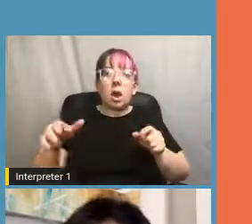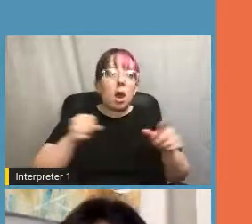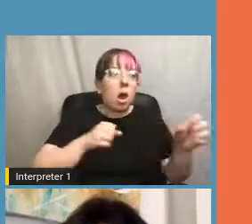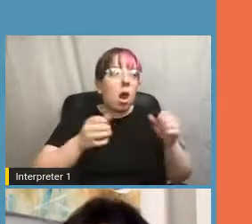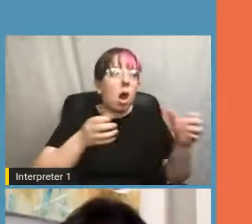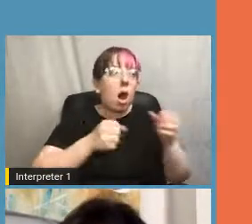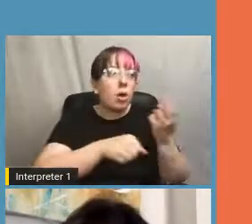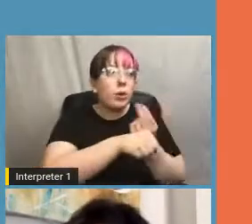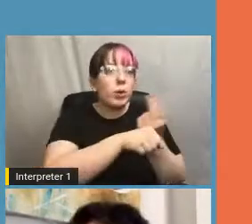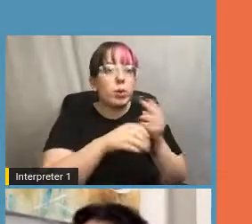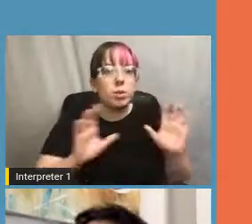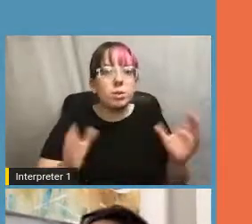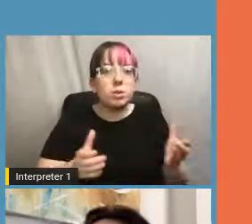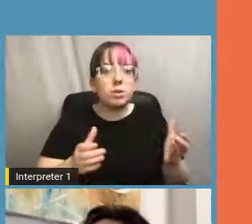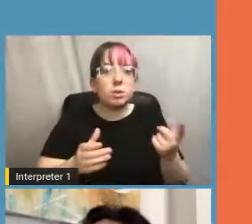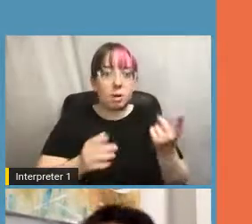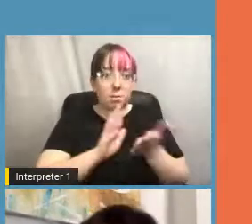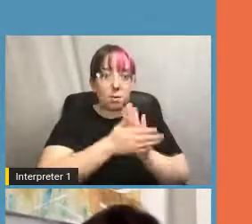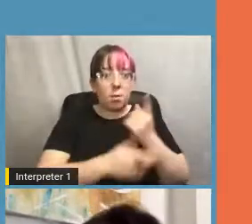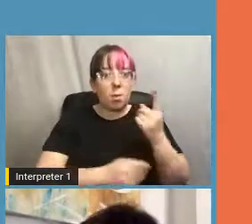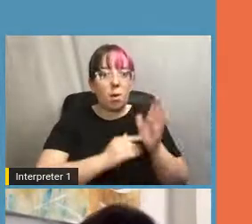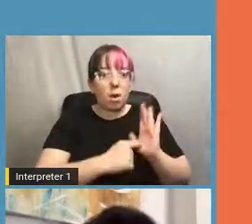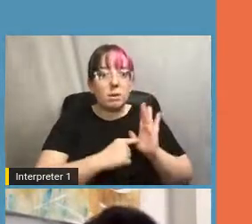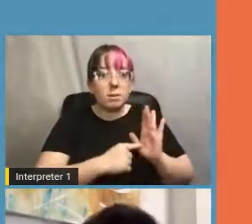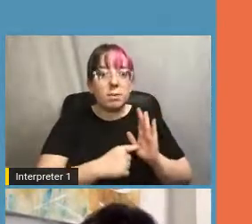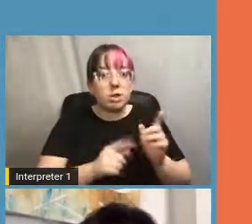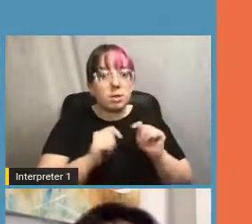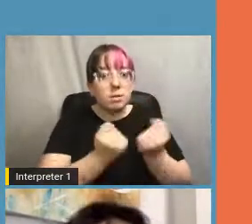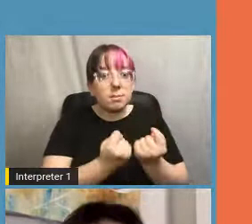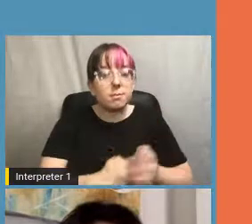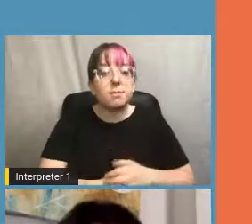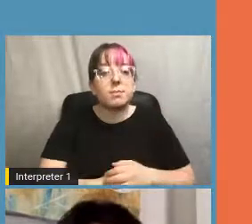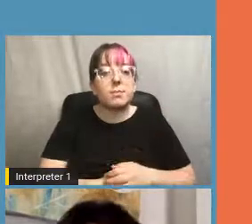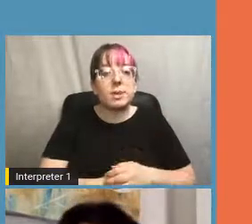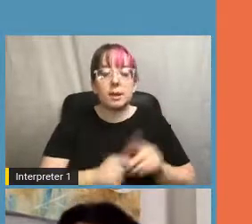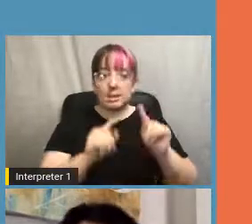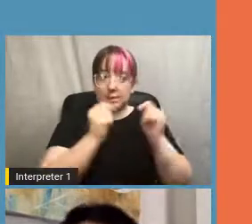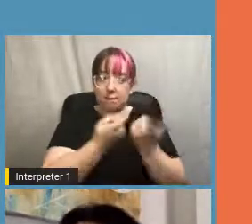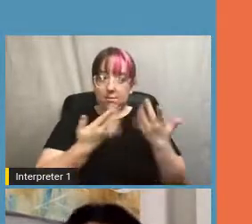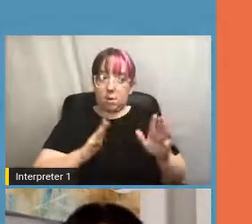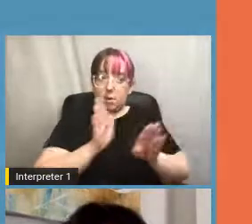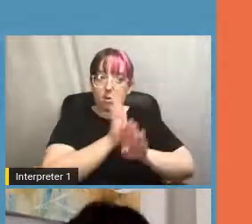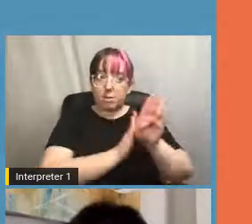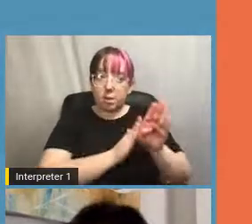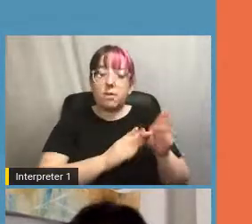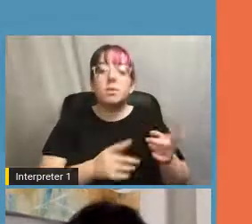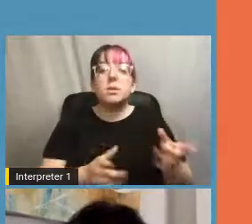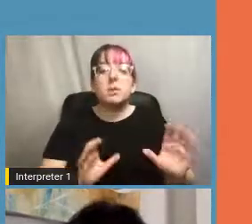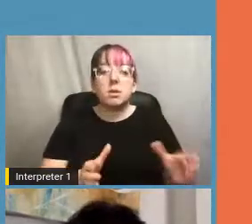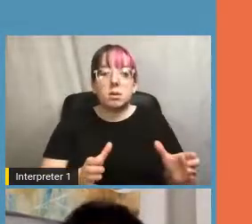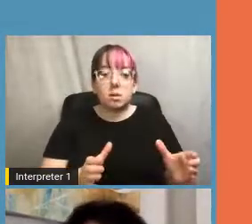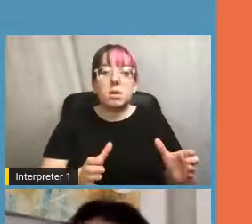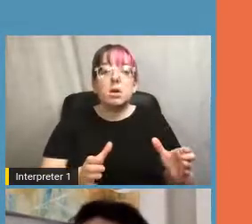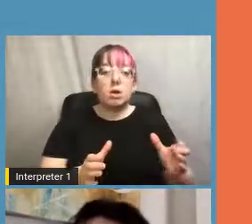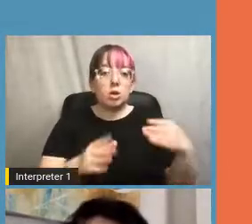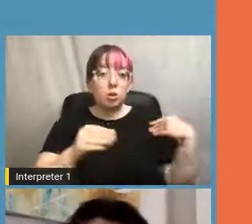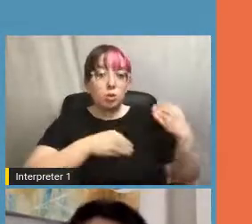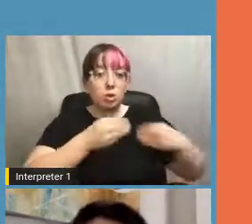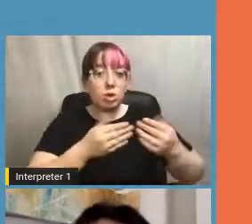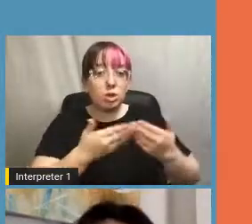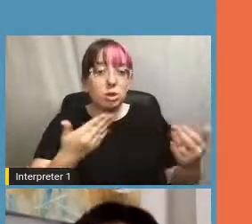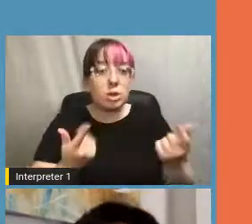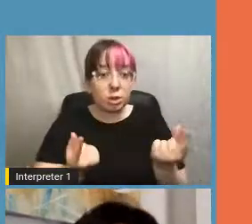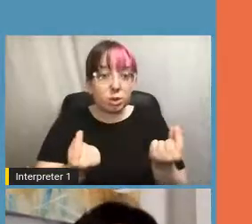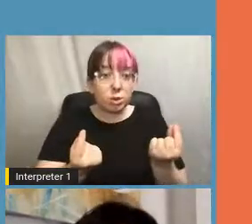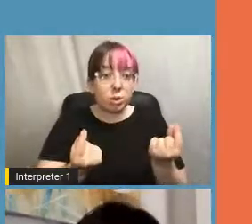better exhibitions. Okay? Then once you have your team, you start with your work selection. That's the traditional thing you do. Just keep in